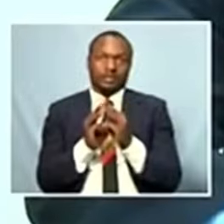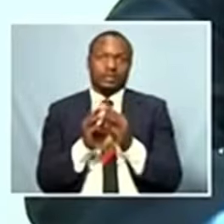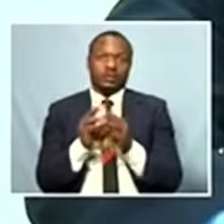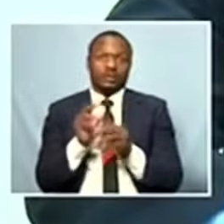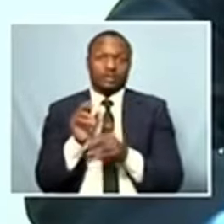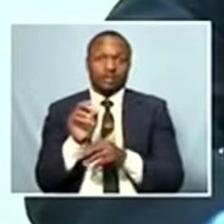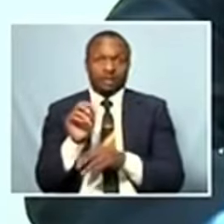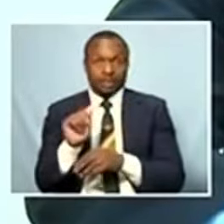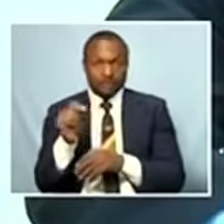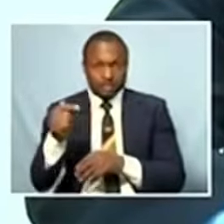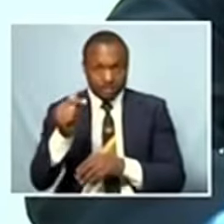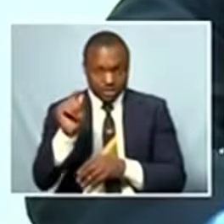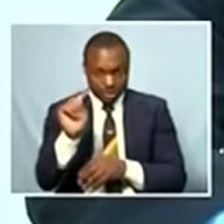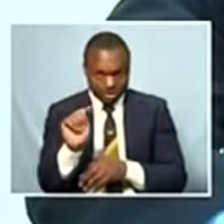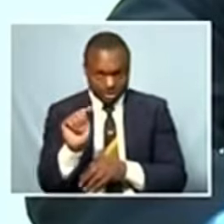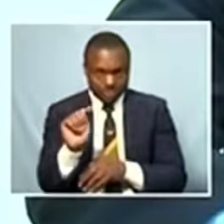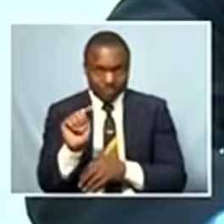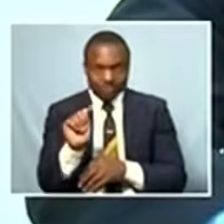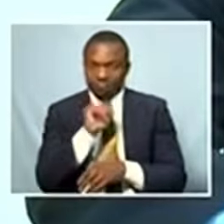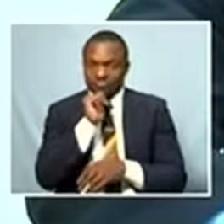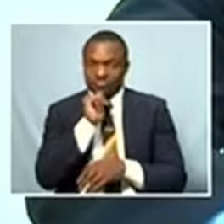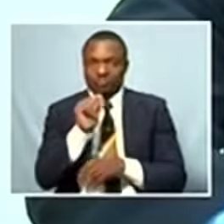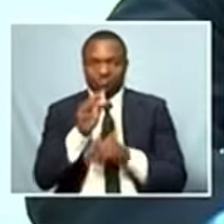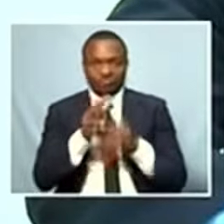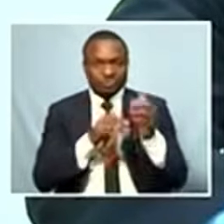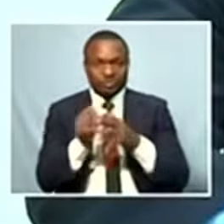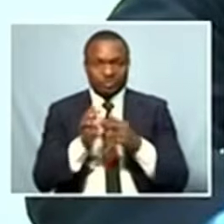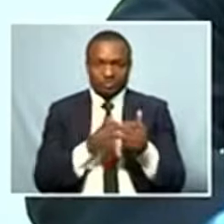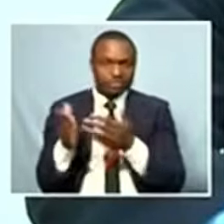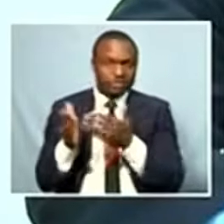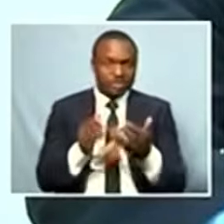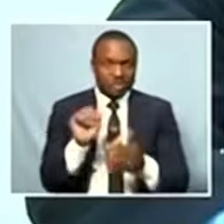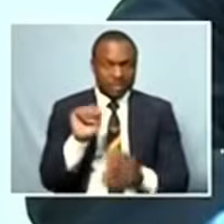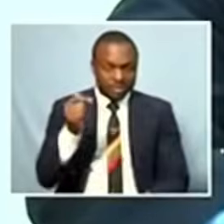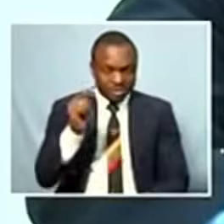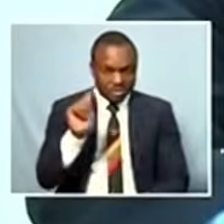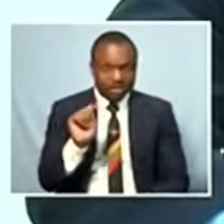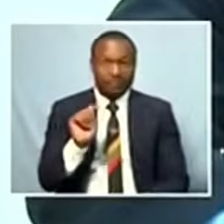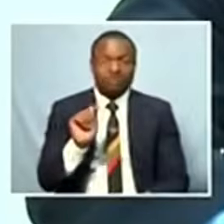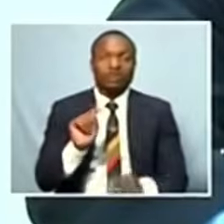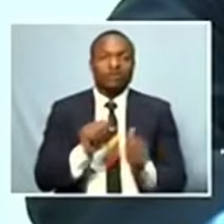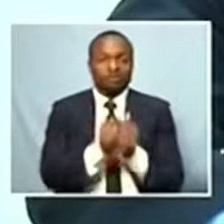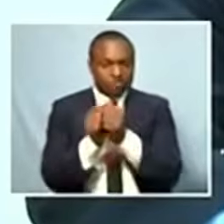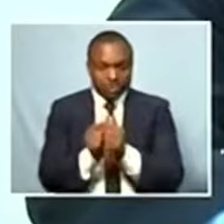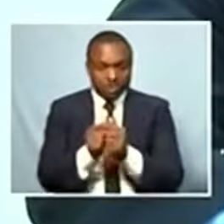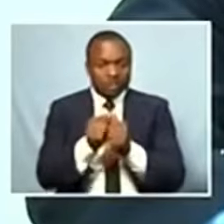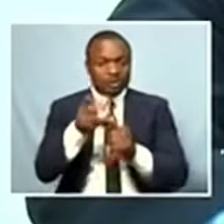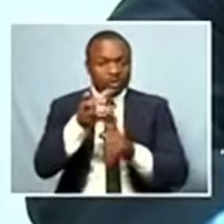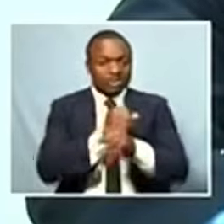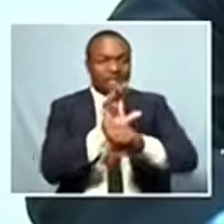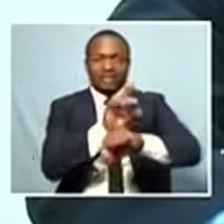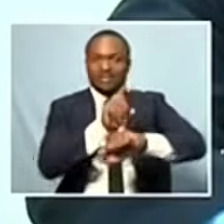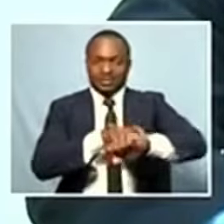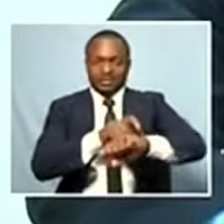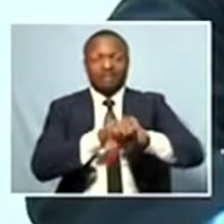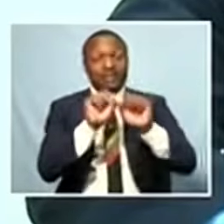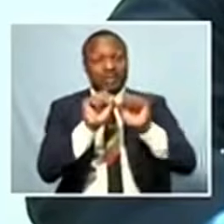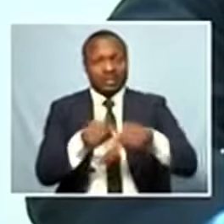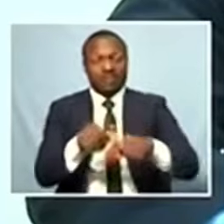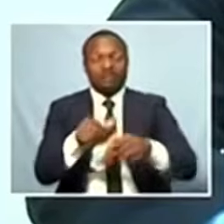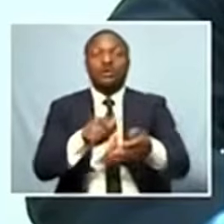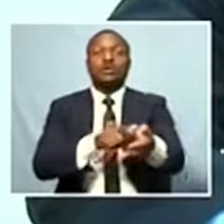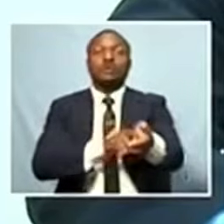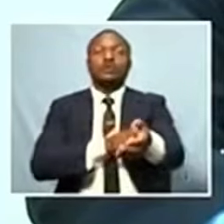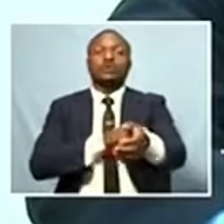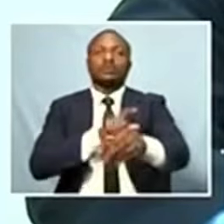team, and it's not easy to bring the AG team together. Just to get their time, I think, can take you quite a long time as